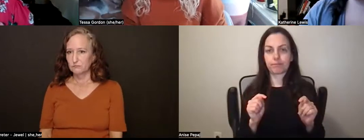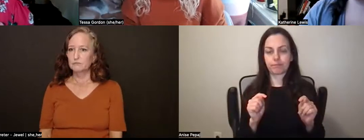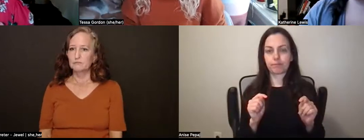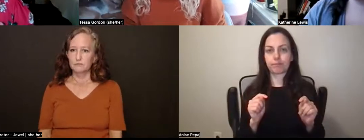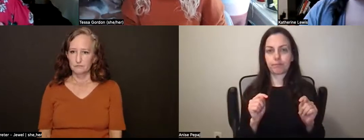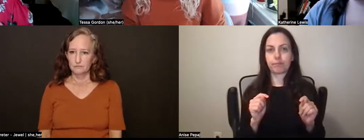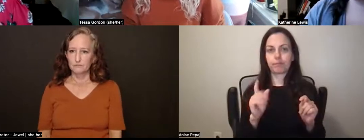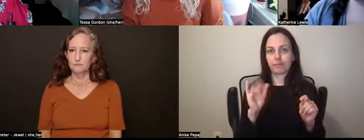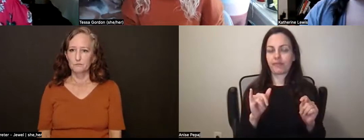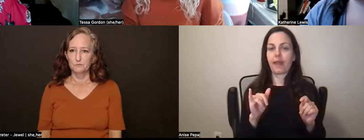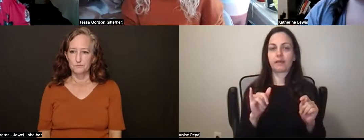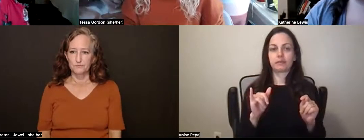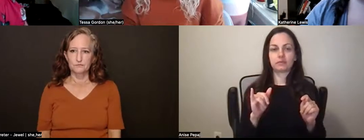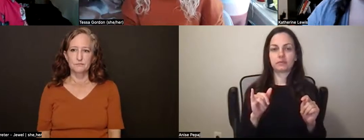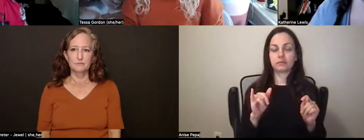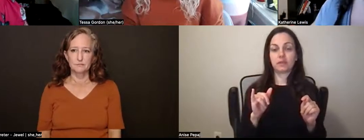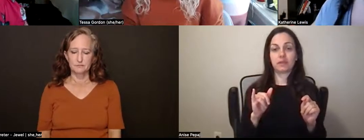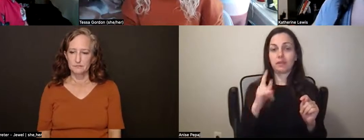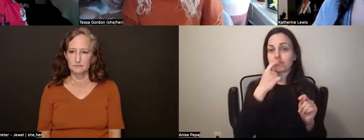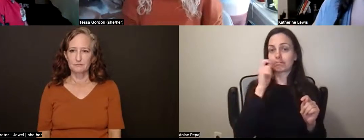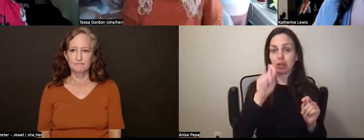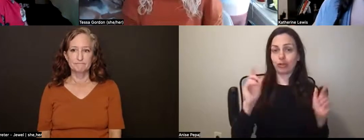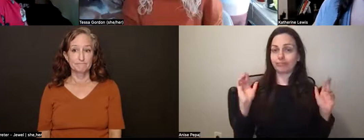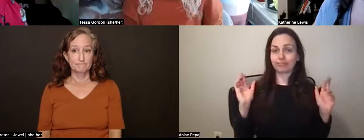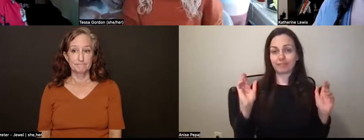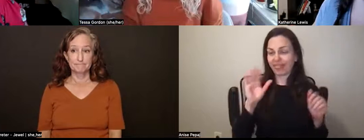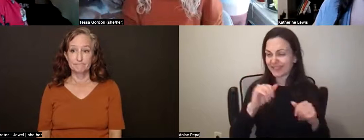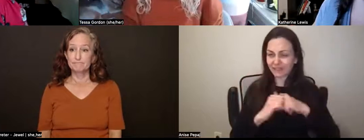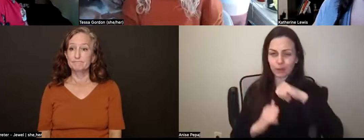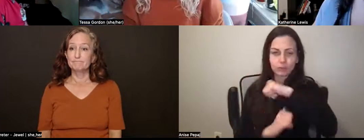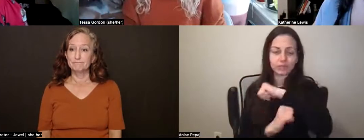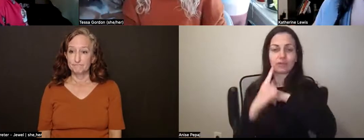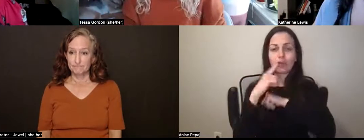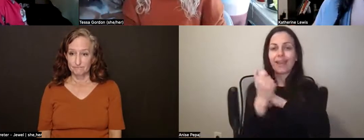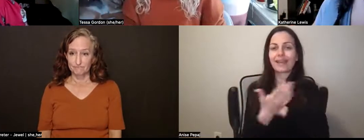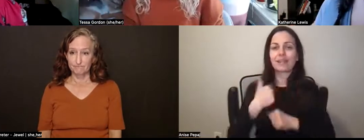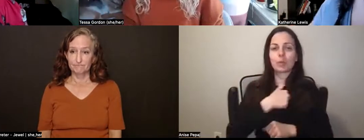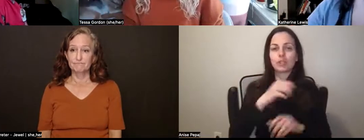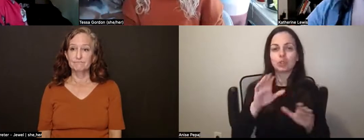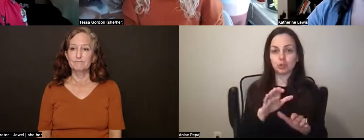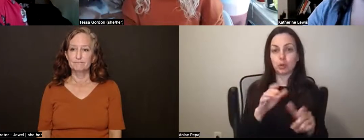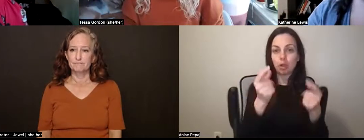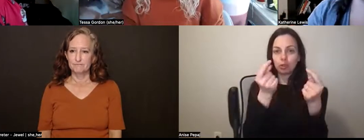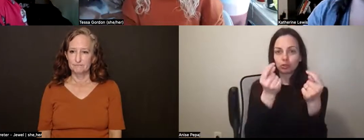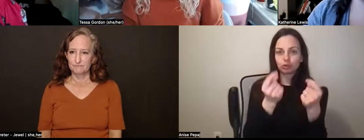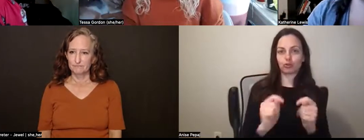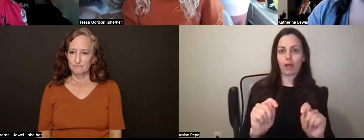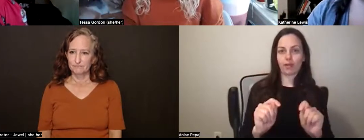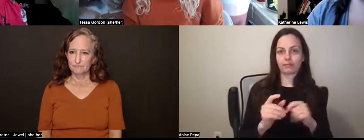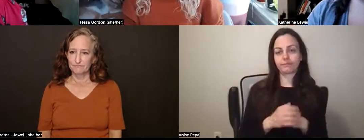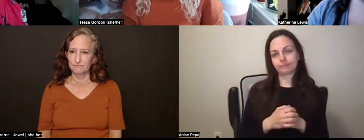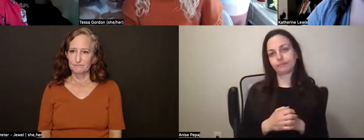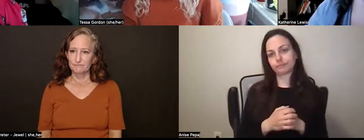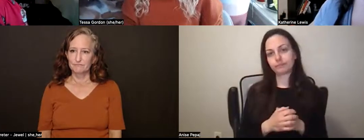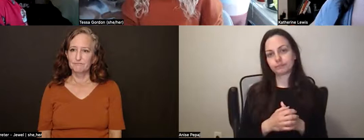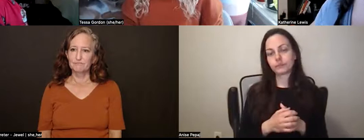that's the bottom line. That's the foundation of anything that we do, is to just try. So it goes on here